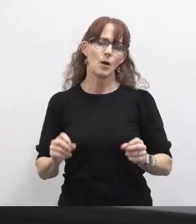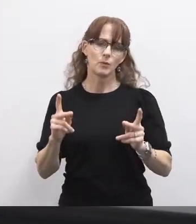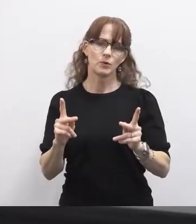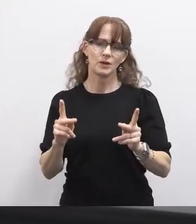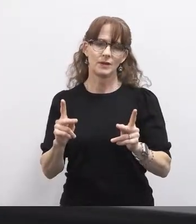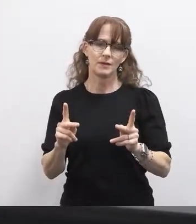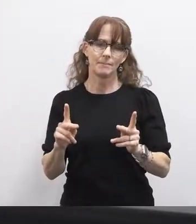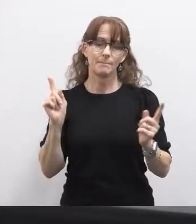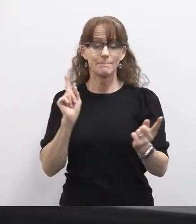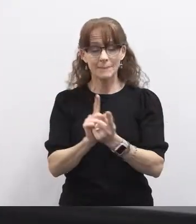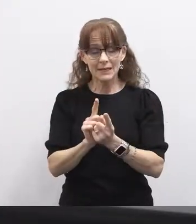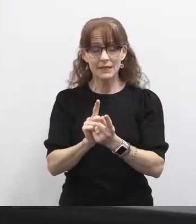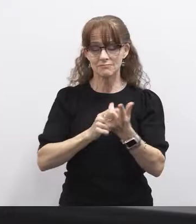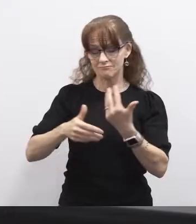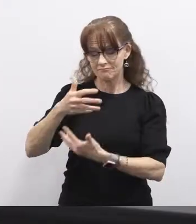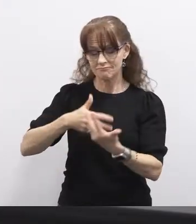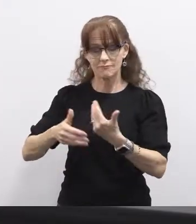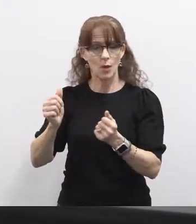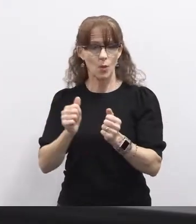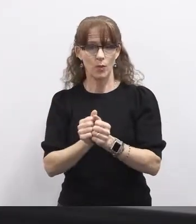to